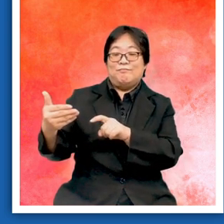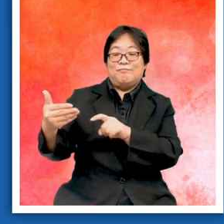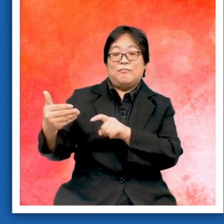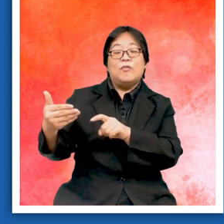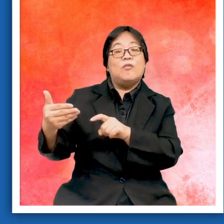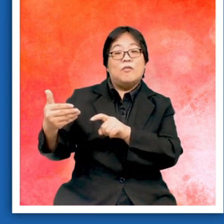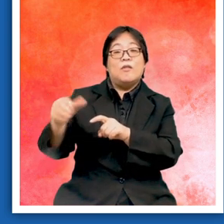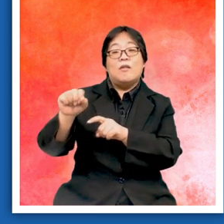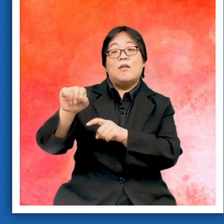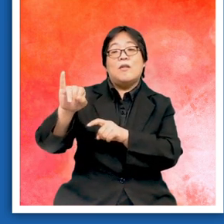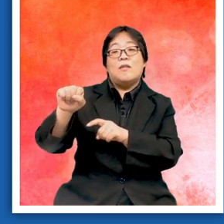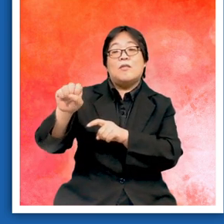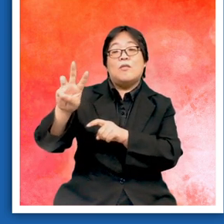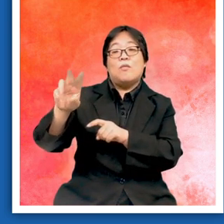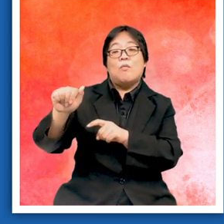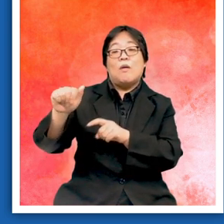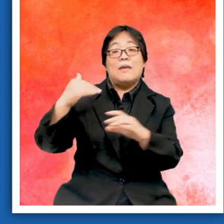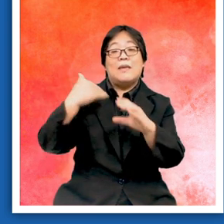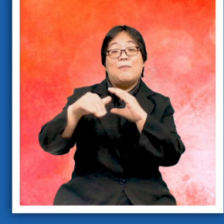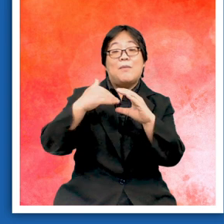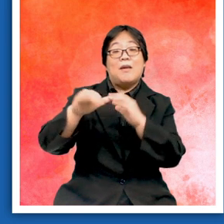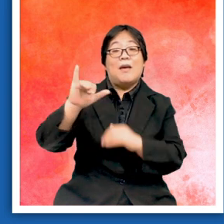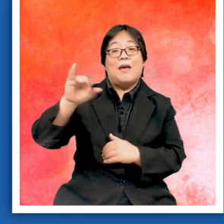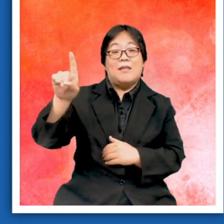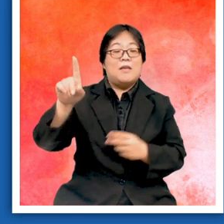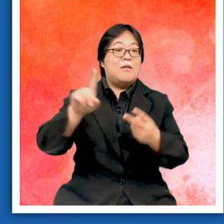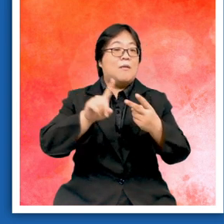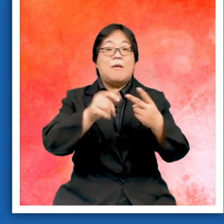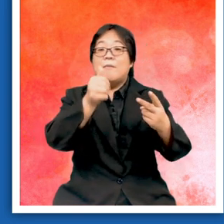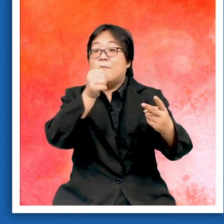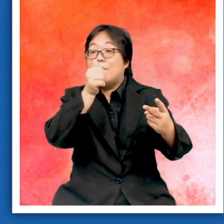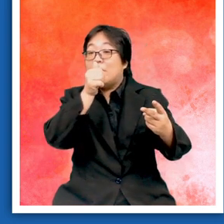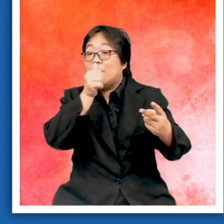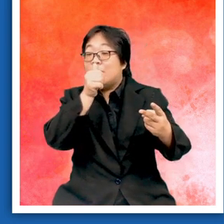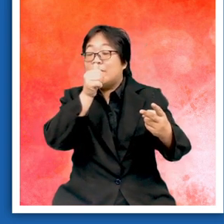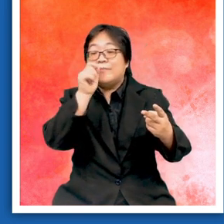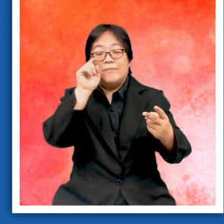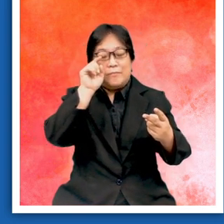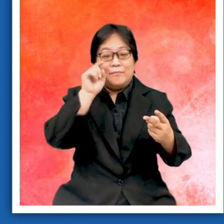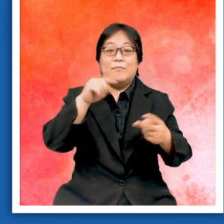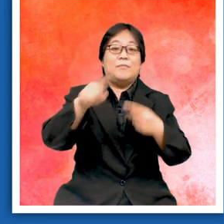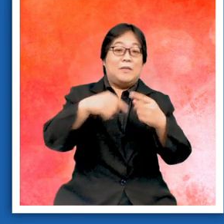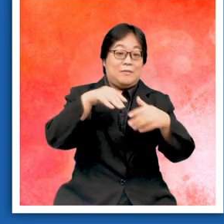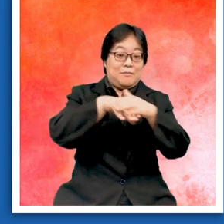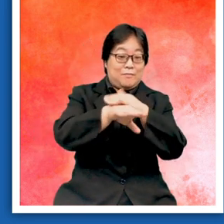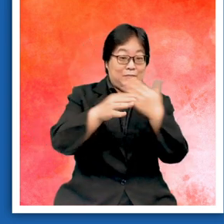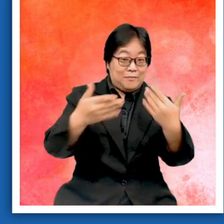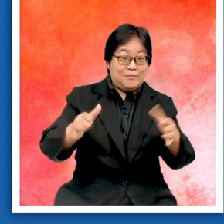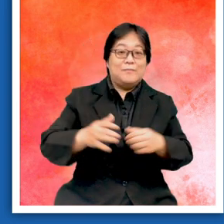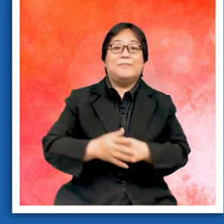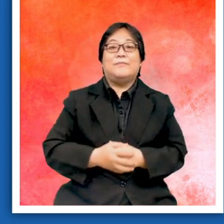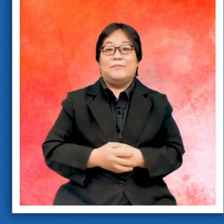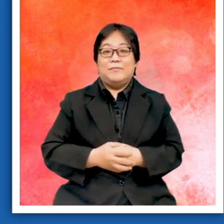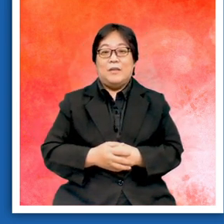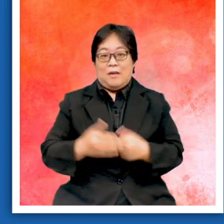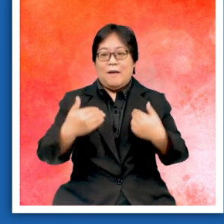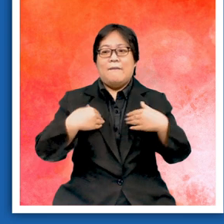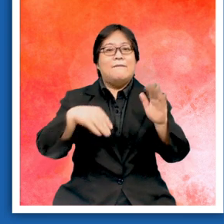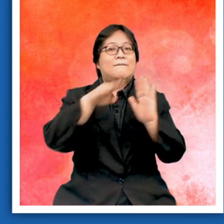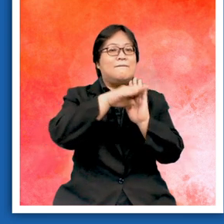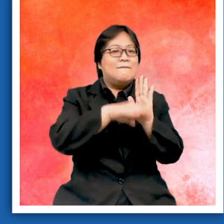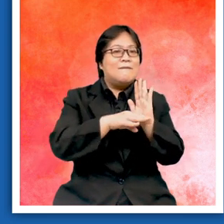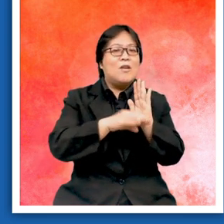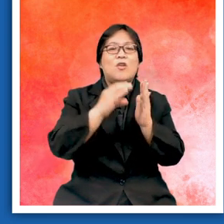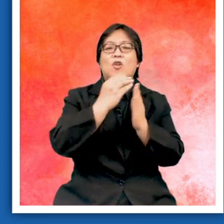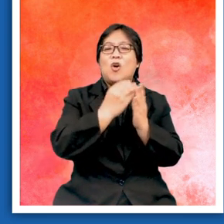your Siswa Mail ID and password. Once you log in, you will see a list of